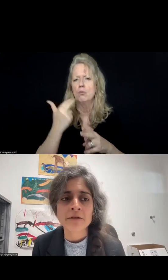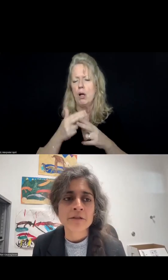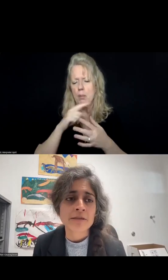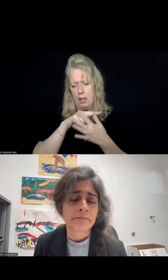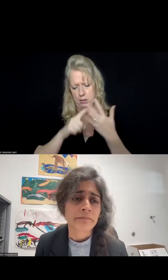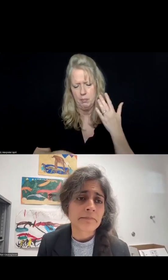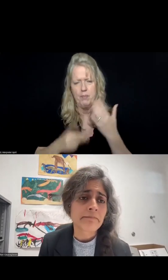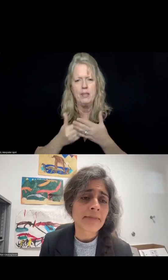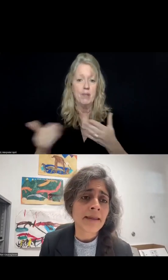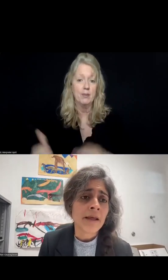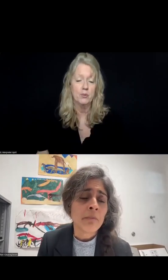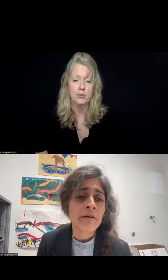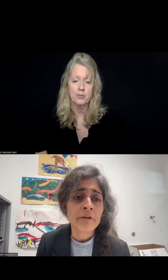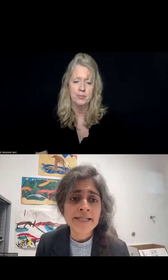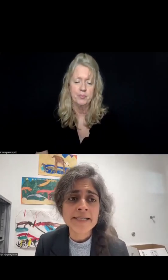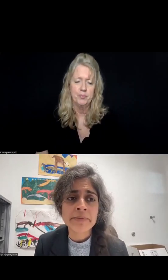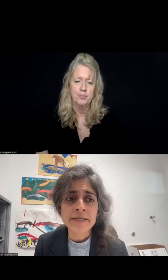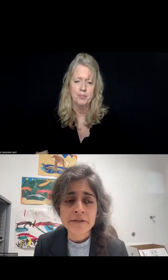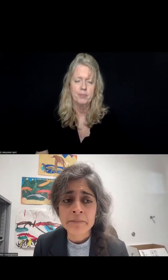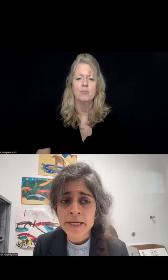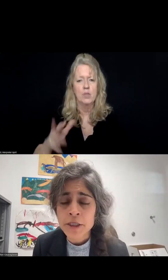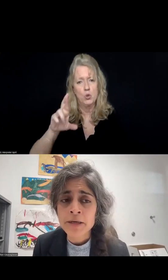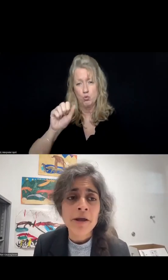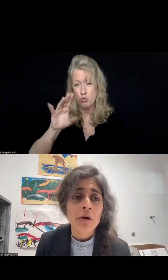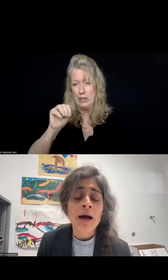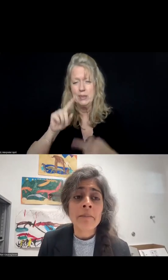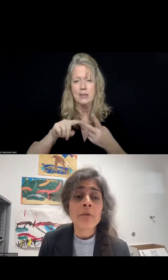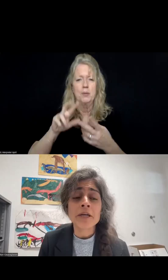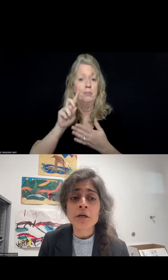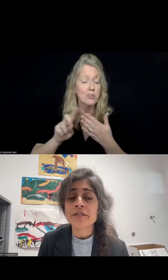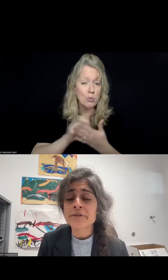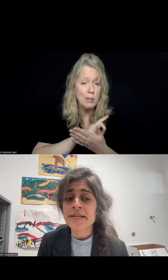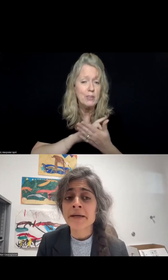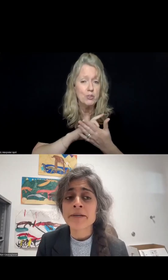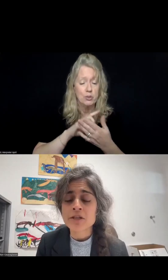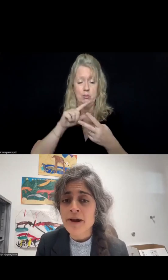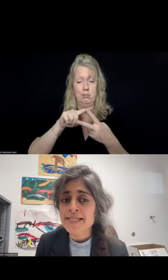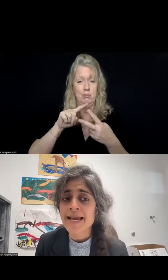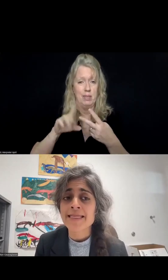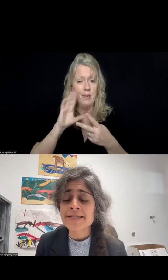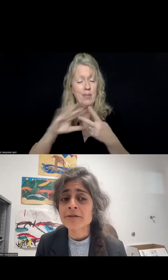these factors. We have racism and discrimination, which